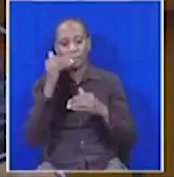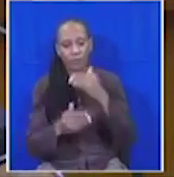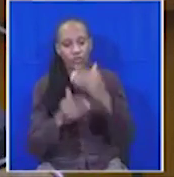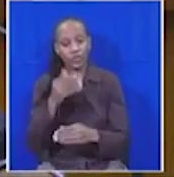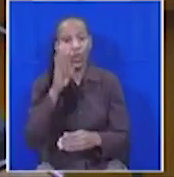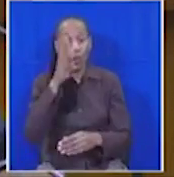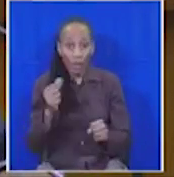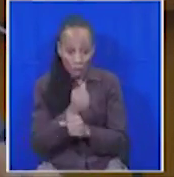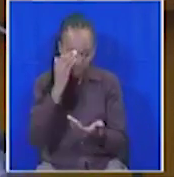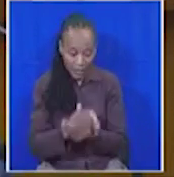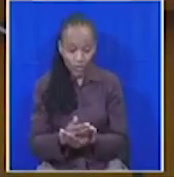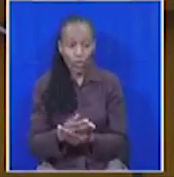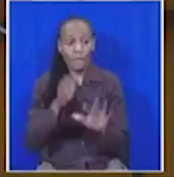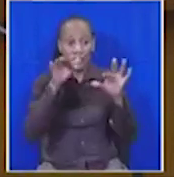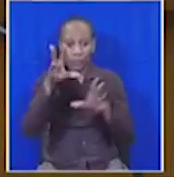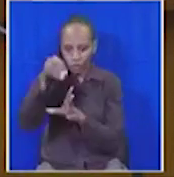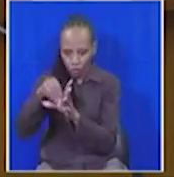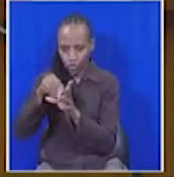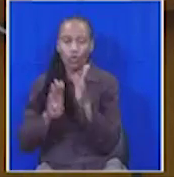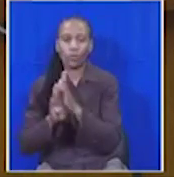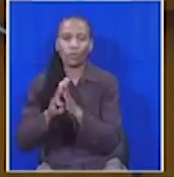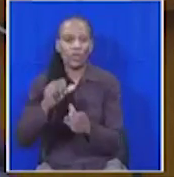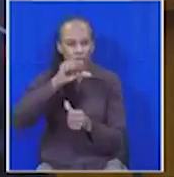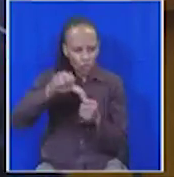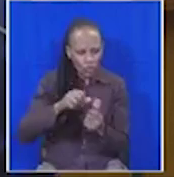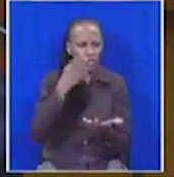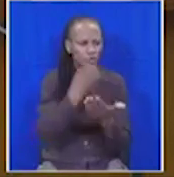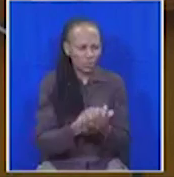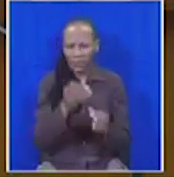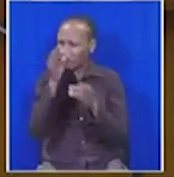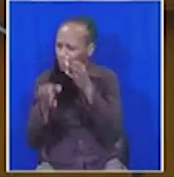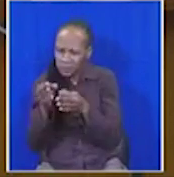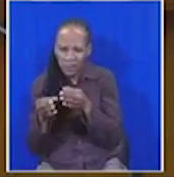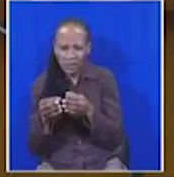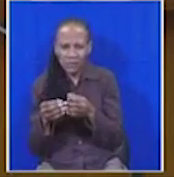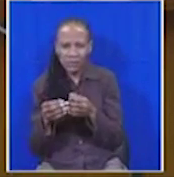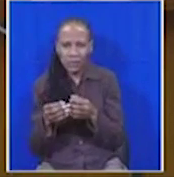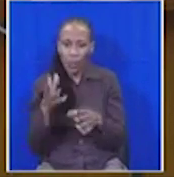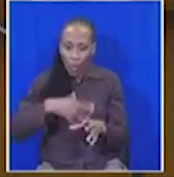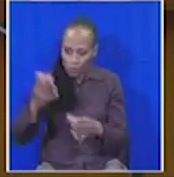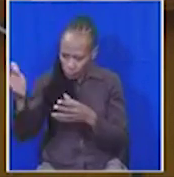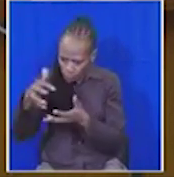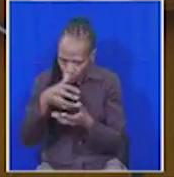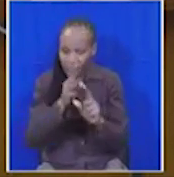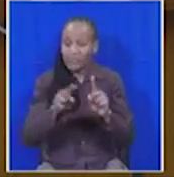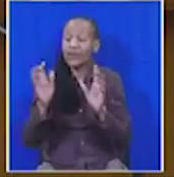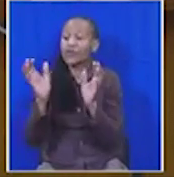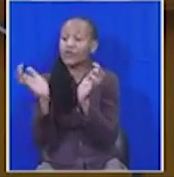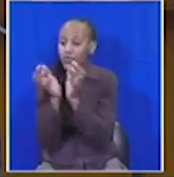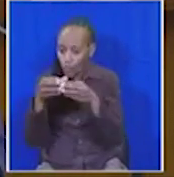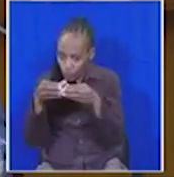ensure inclusive growth for our people, be it social, economic, political, and urge other parties represented here to do the